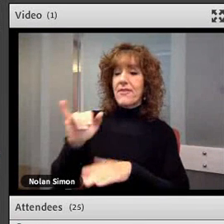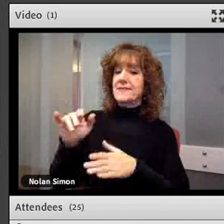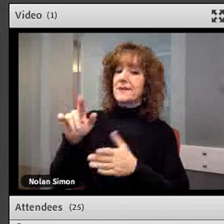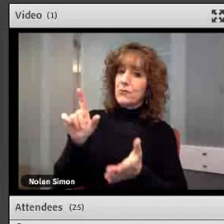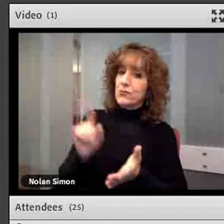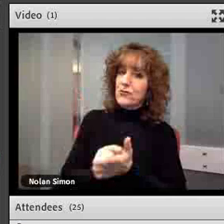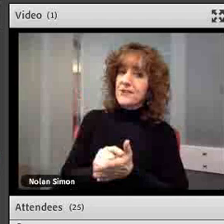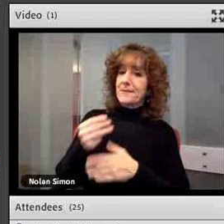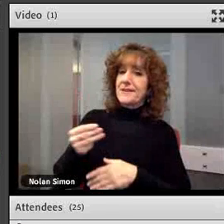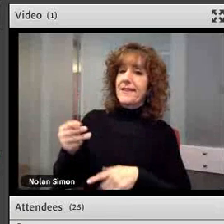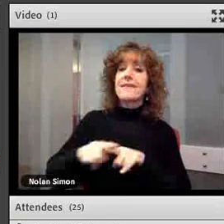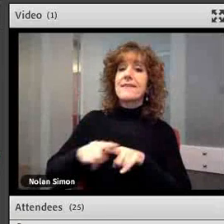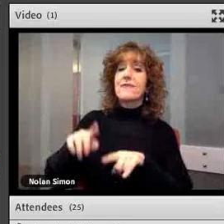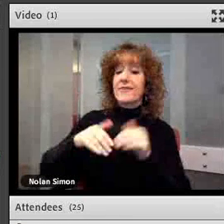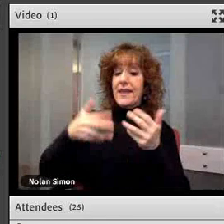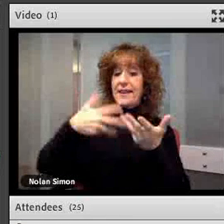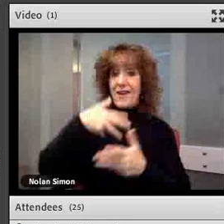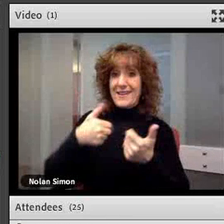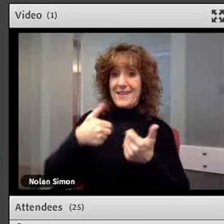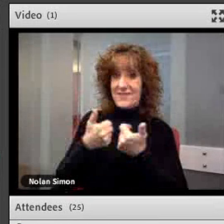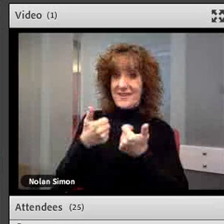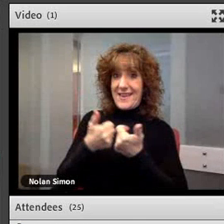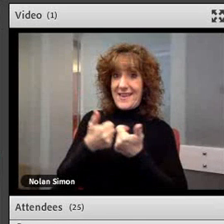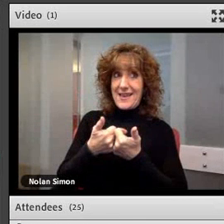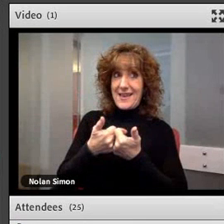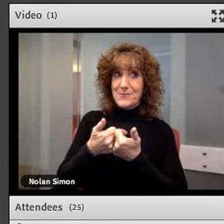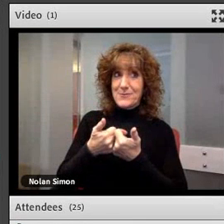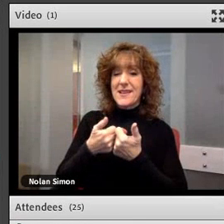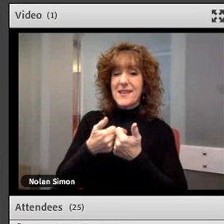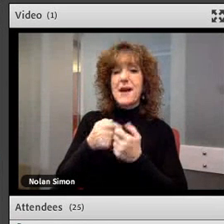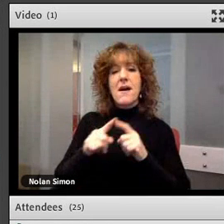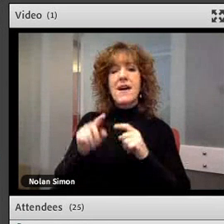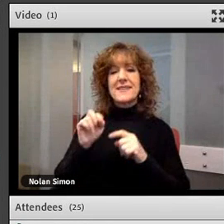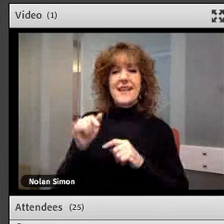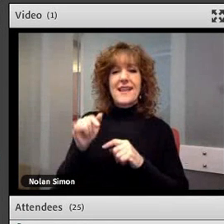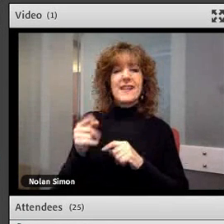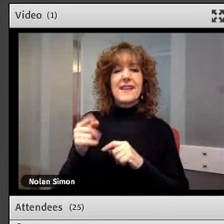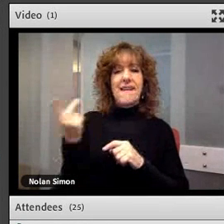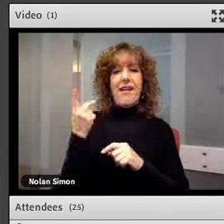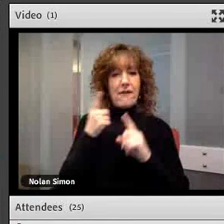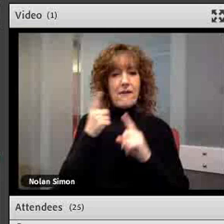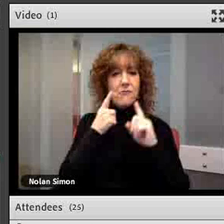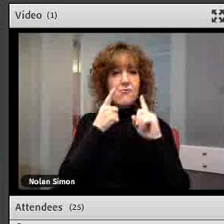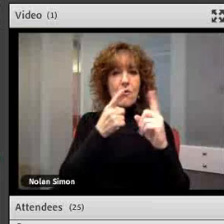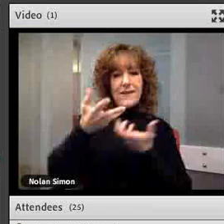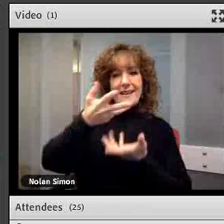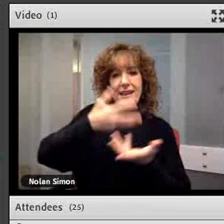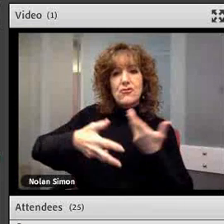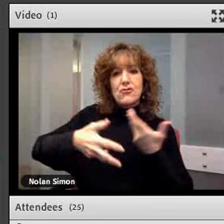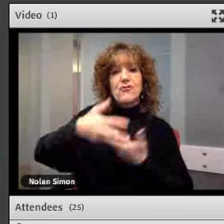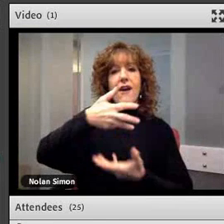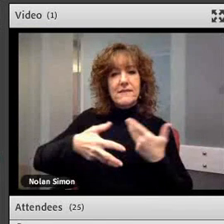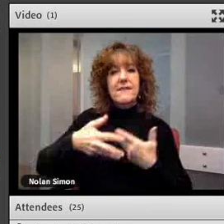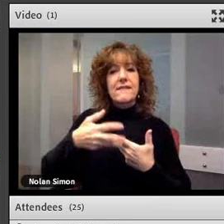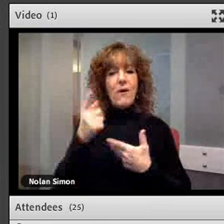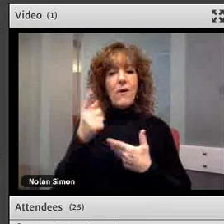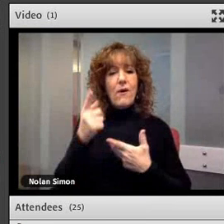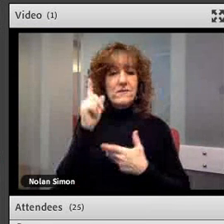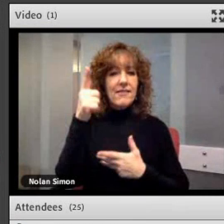this is different than the interactive games, but that's on Teddy's and my radar also to do an interactive version of